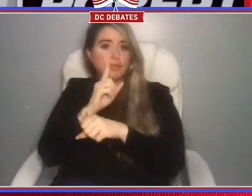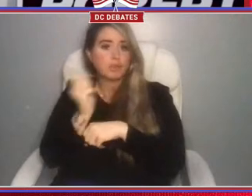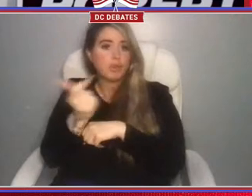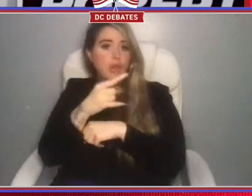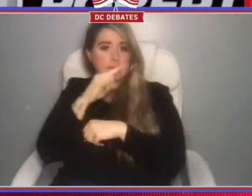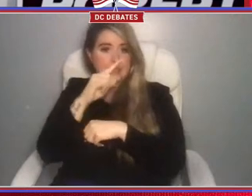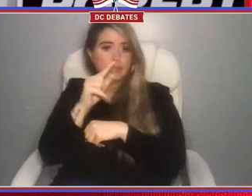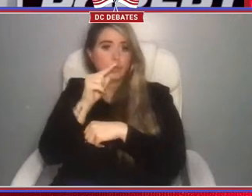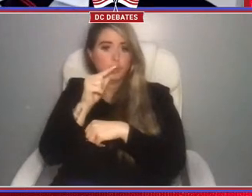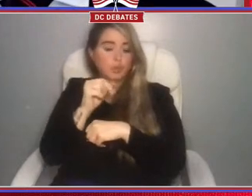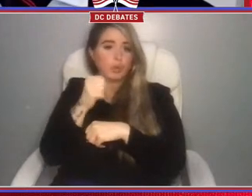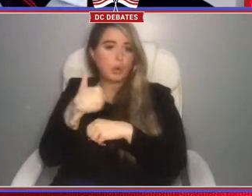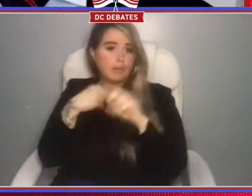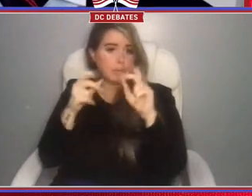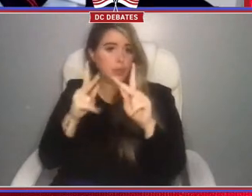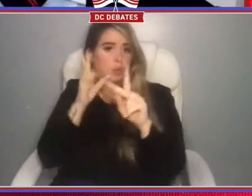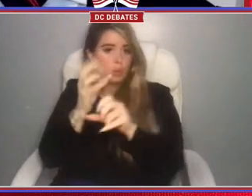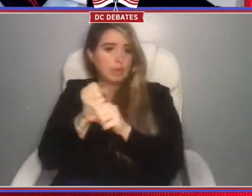have it.